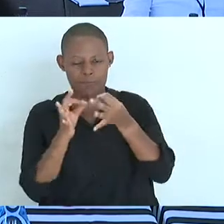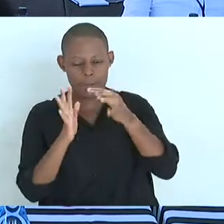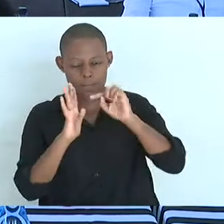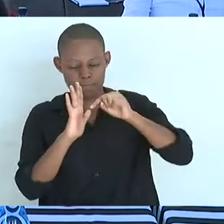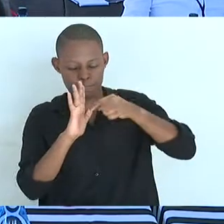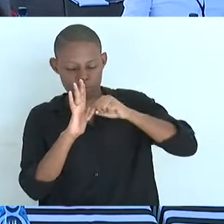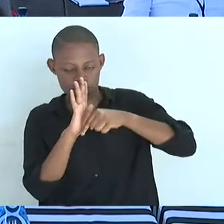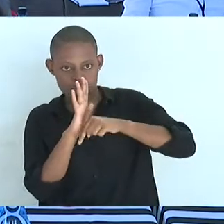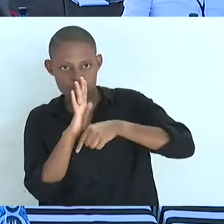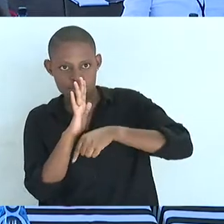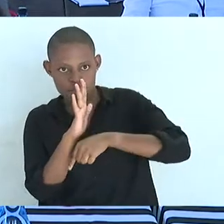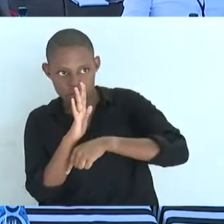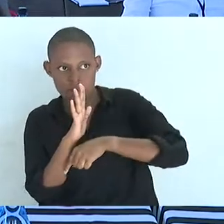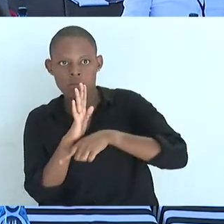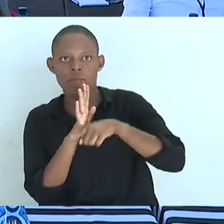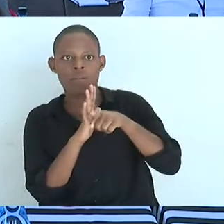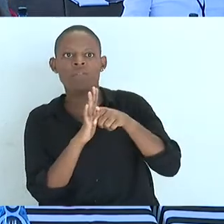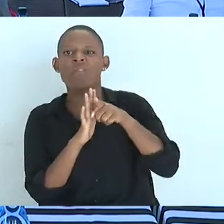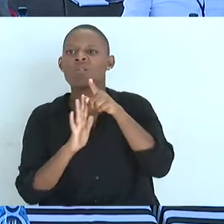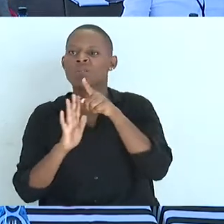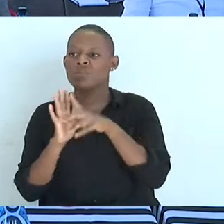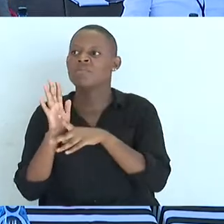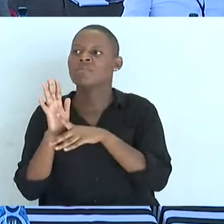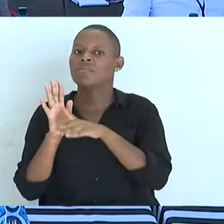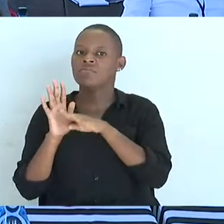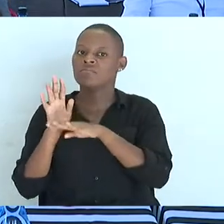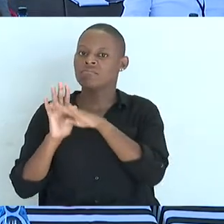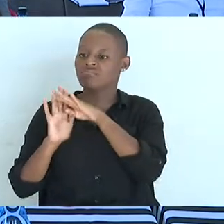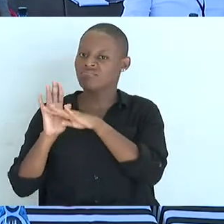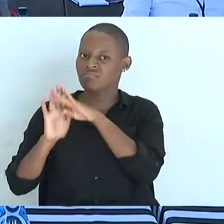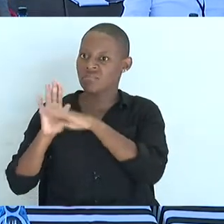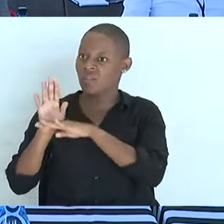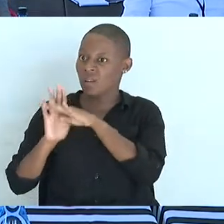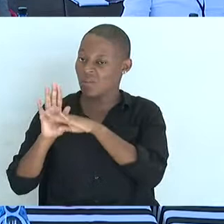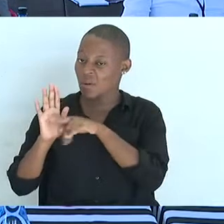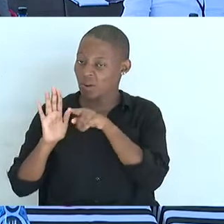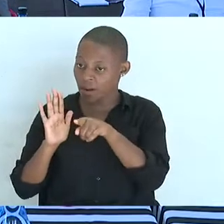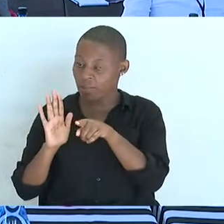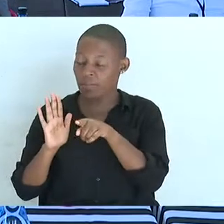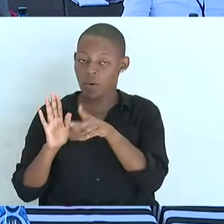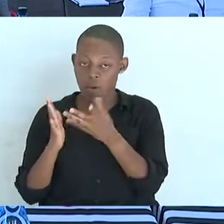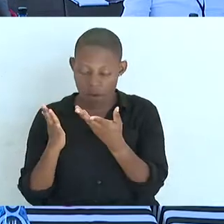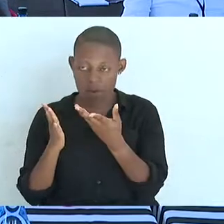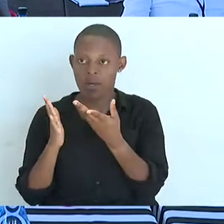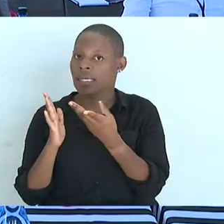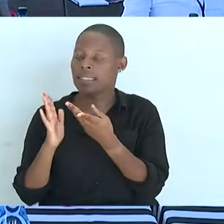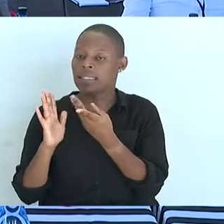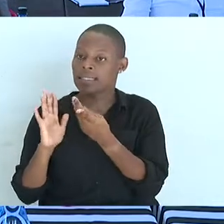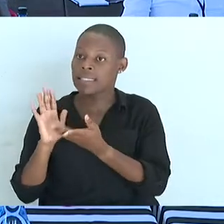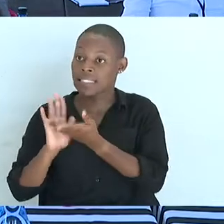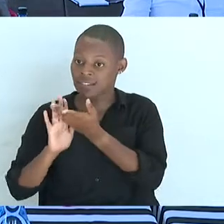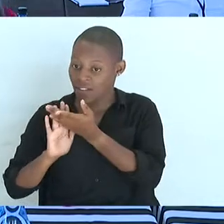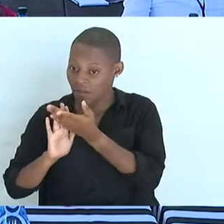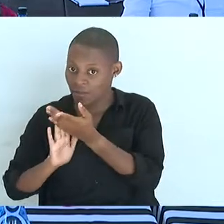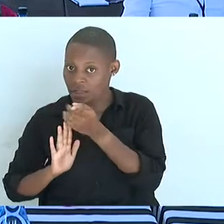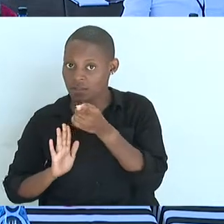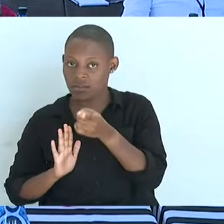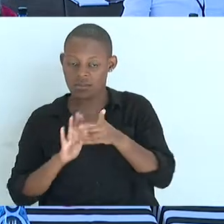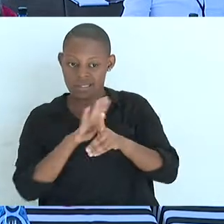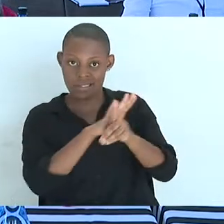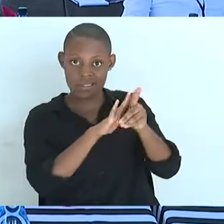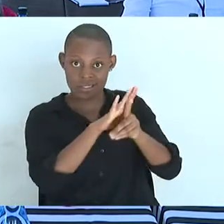on the Eastern Seaboard development, where we're really seeing the district development